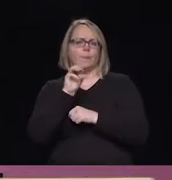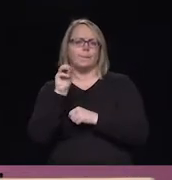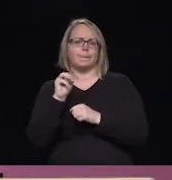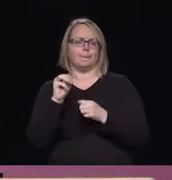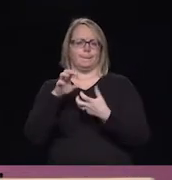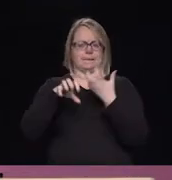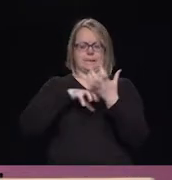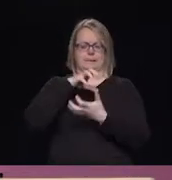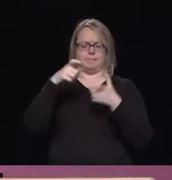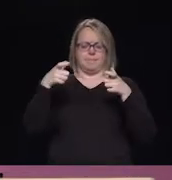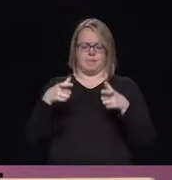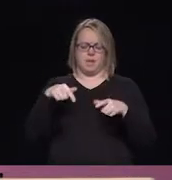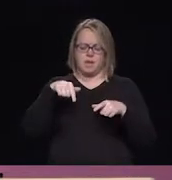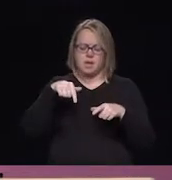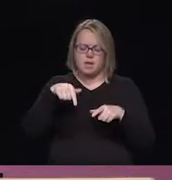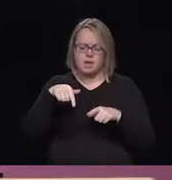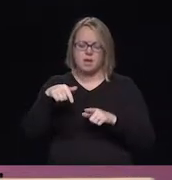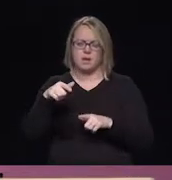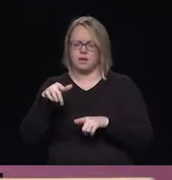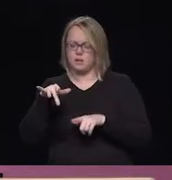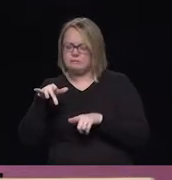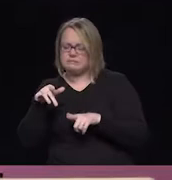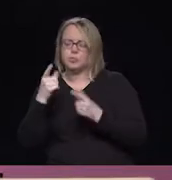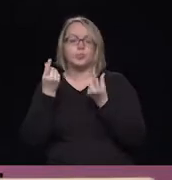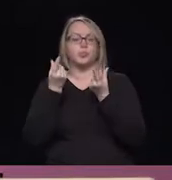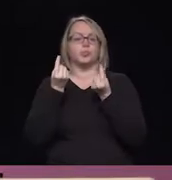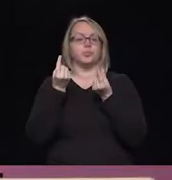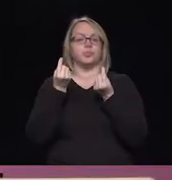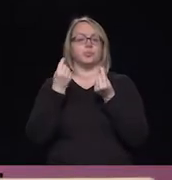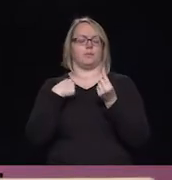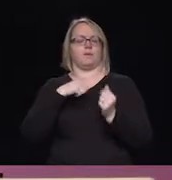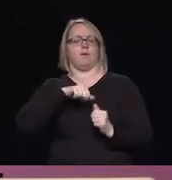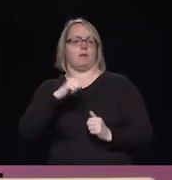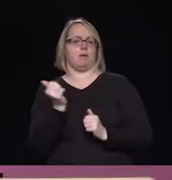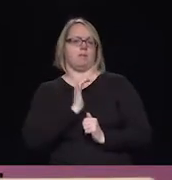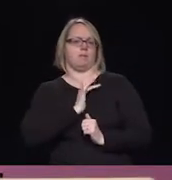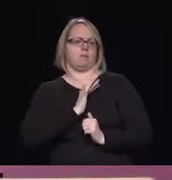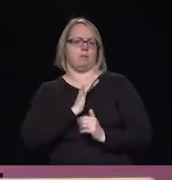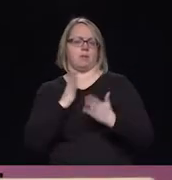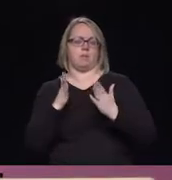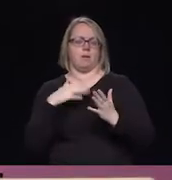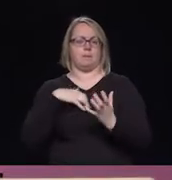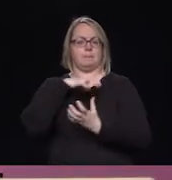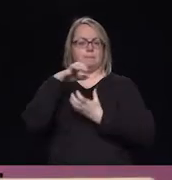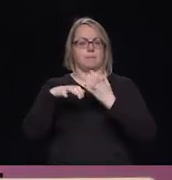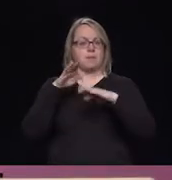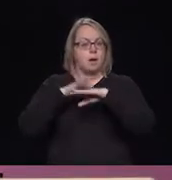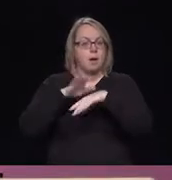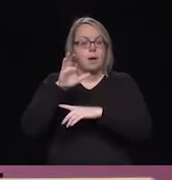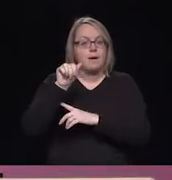tricks that I'll show you. First thing we're going to do is what I call the double load.